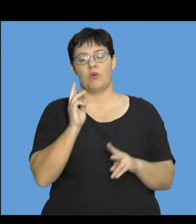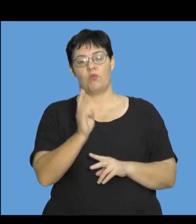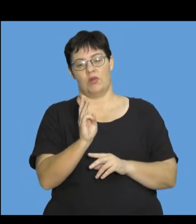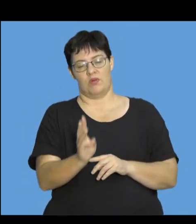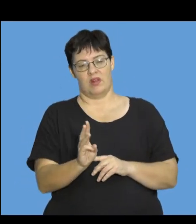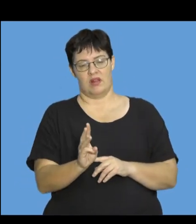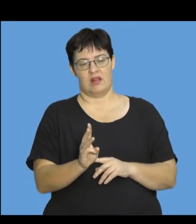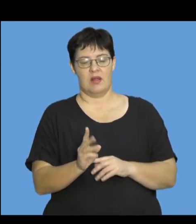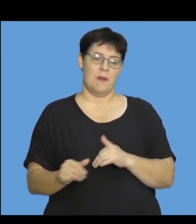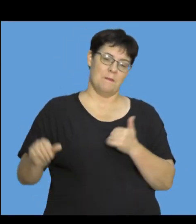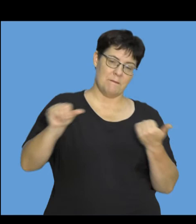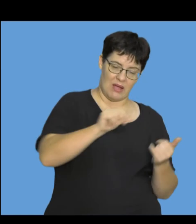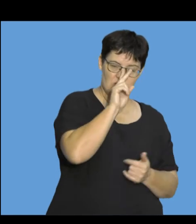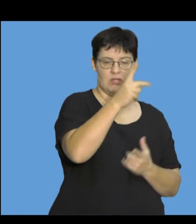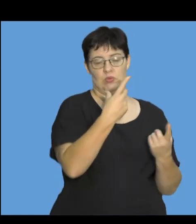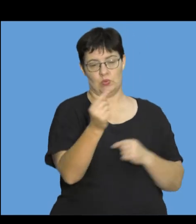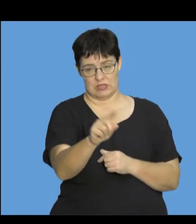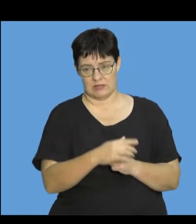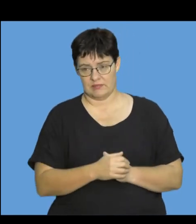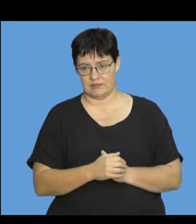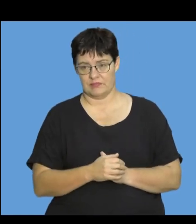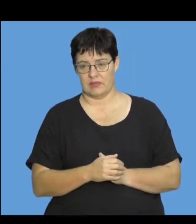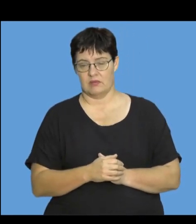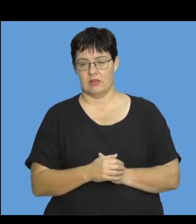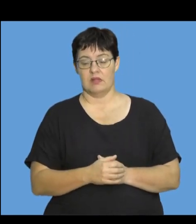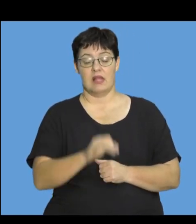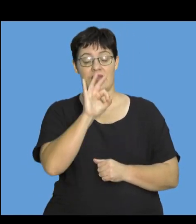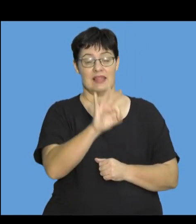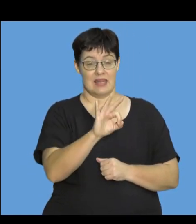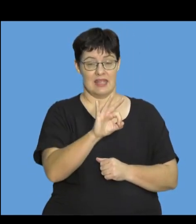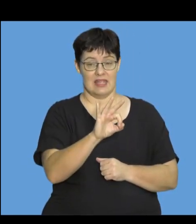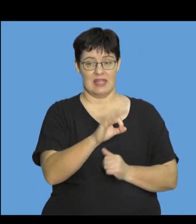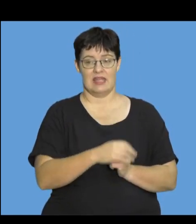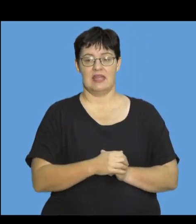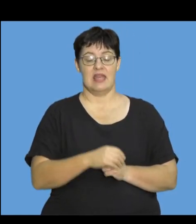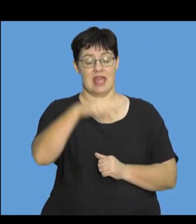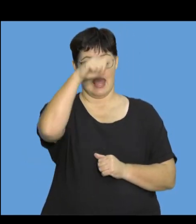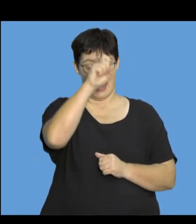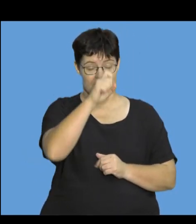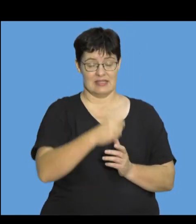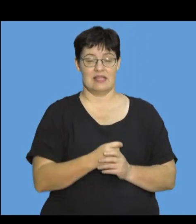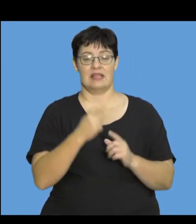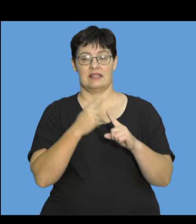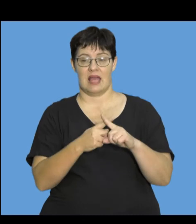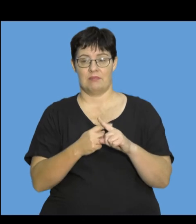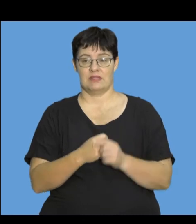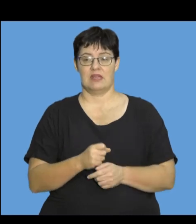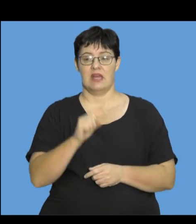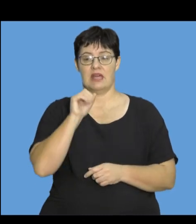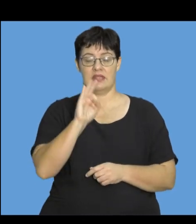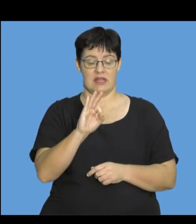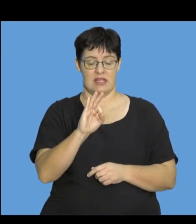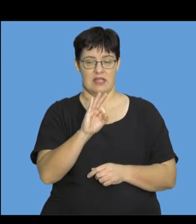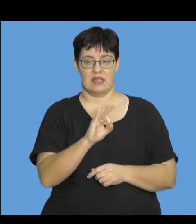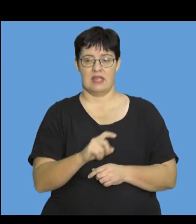we'll always reverse and see what we need to do. So this will be 3 to the exponent of x times 3 to